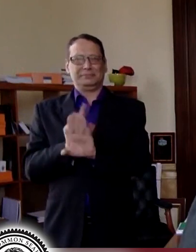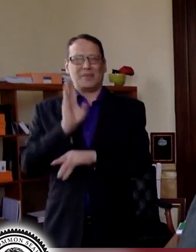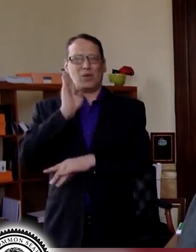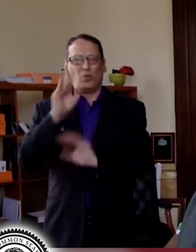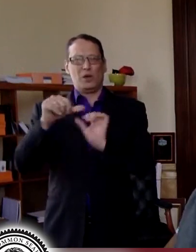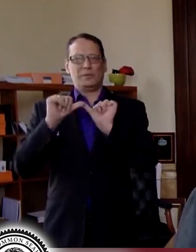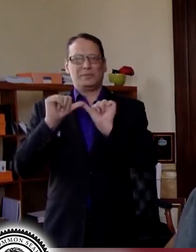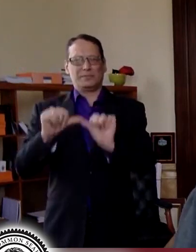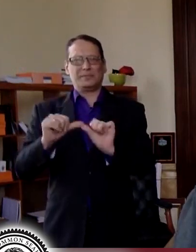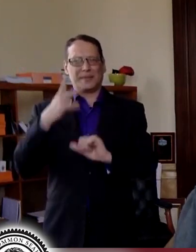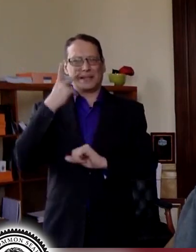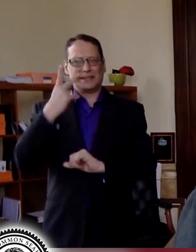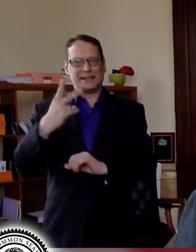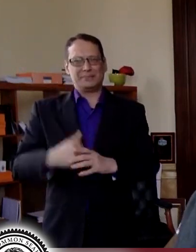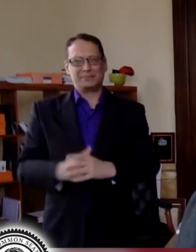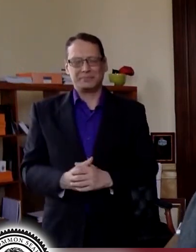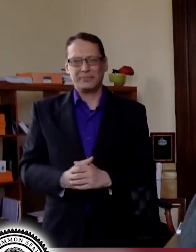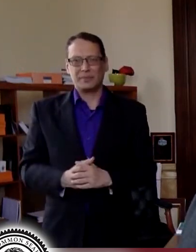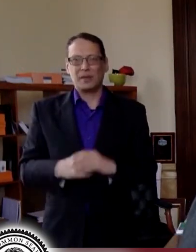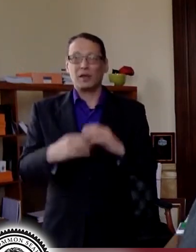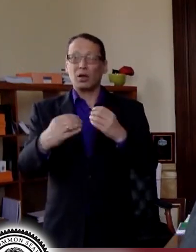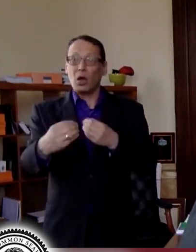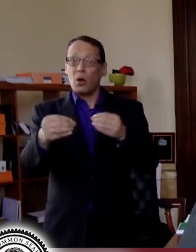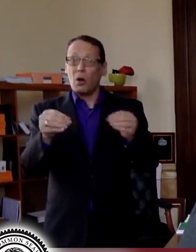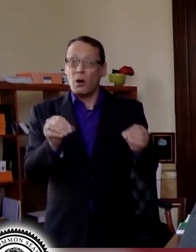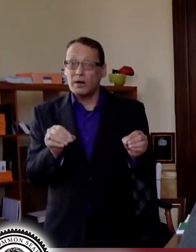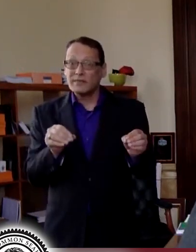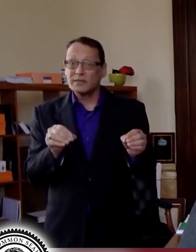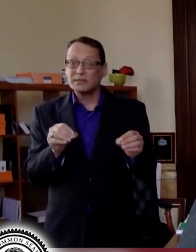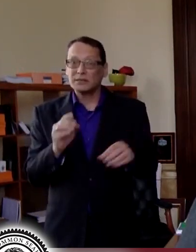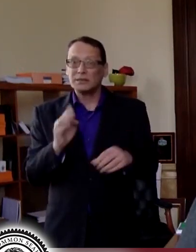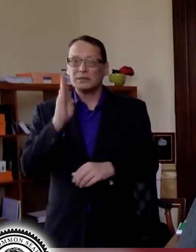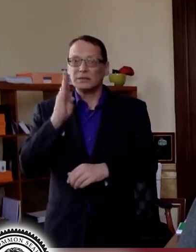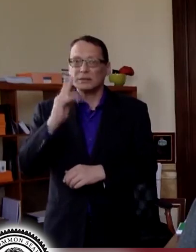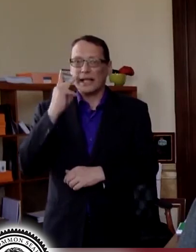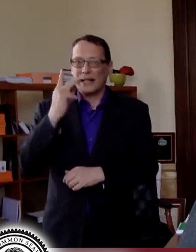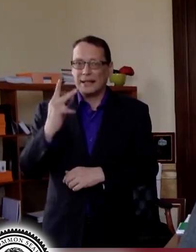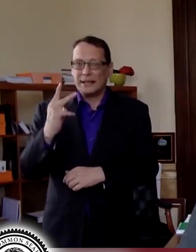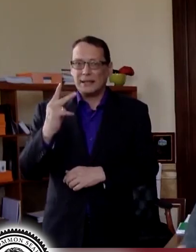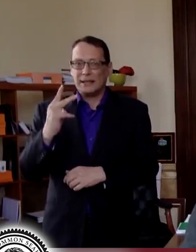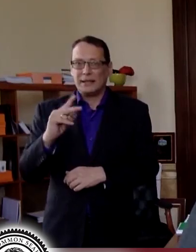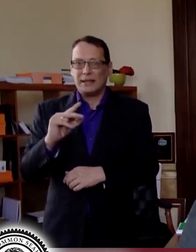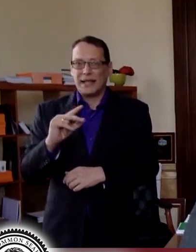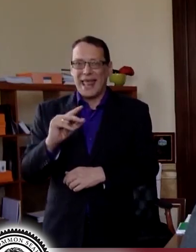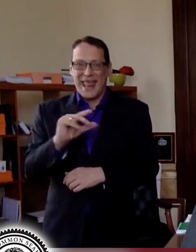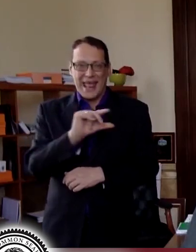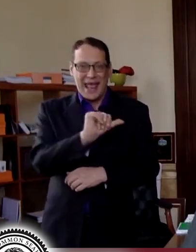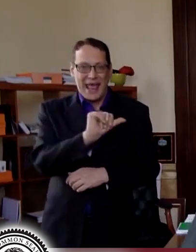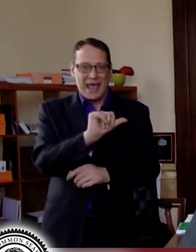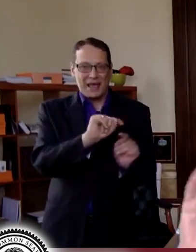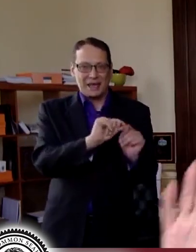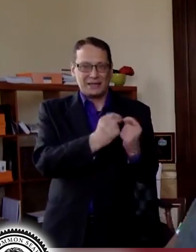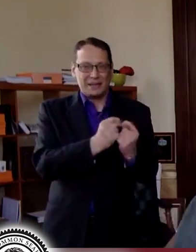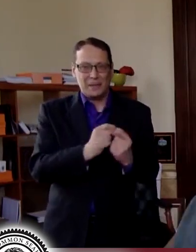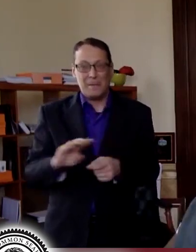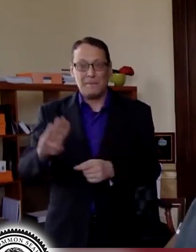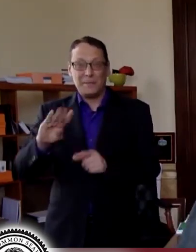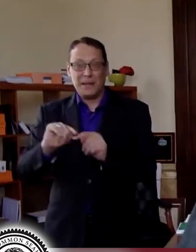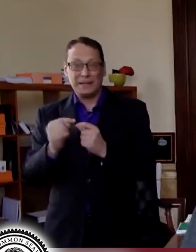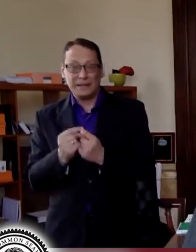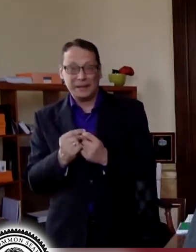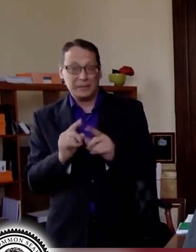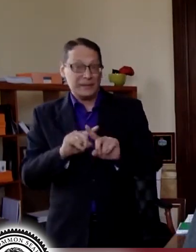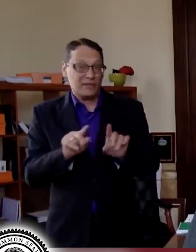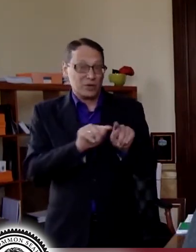to see that. I think in offices and a lot of places, you'll see some A team, B team, or red team,